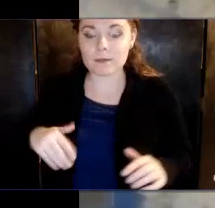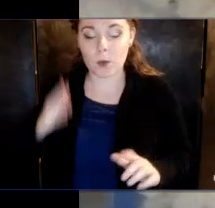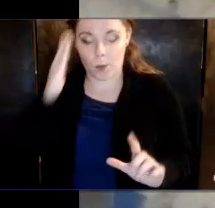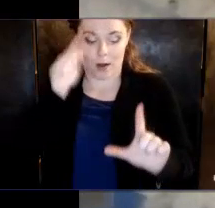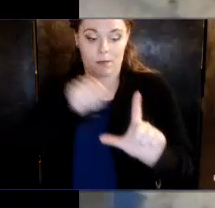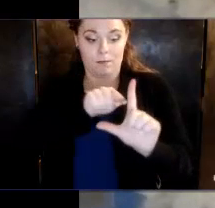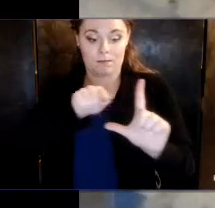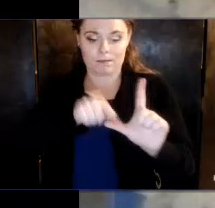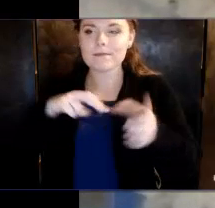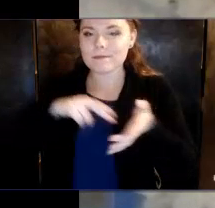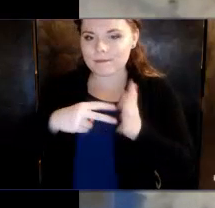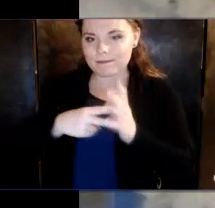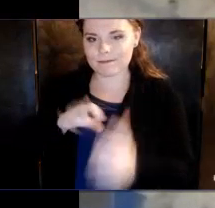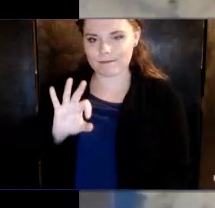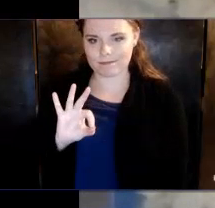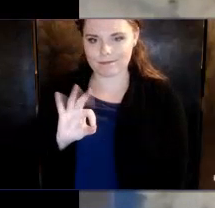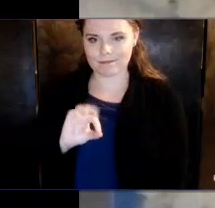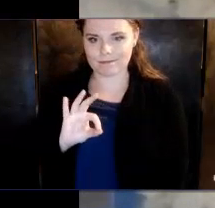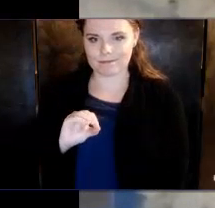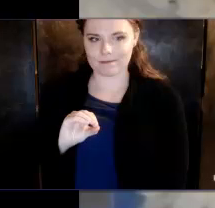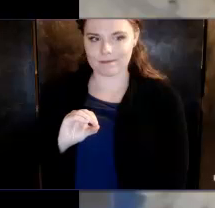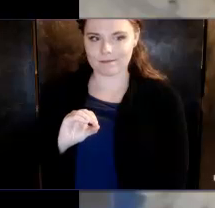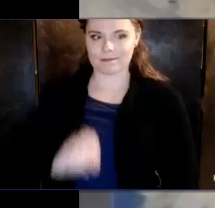really 90 degrees.